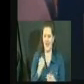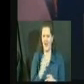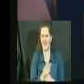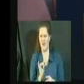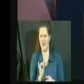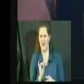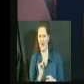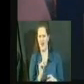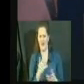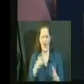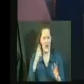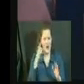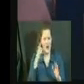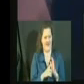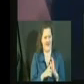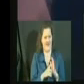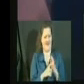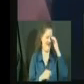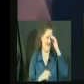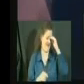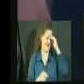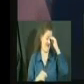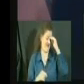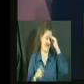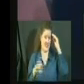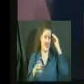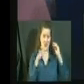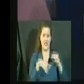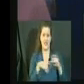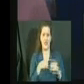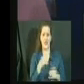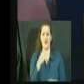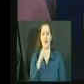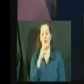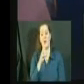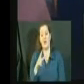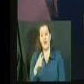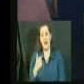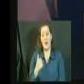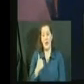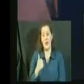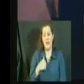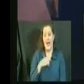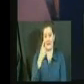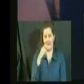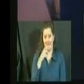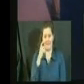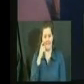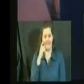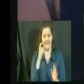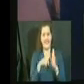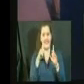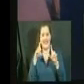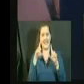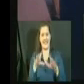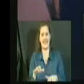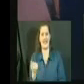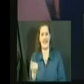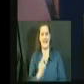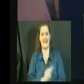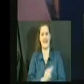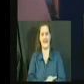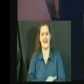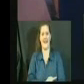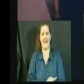I noticed that, gee, this is kind of odd. She said, well, I guess you can tell it's a testing day. And they